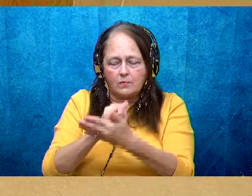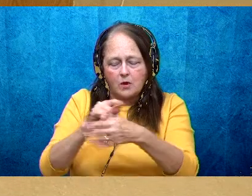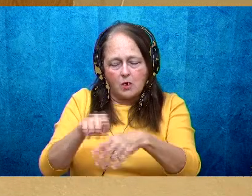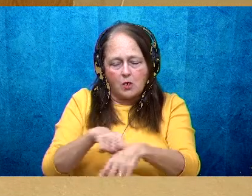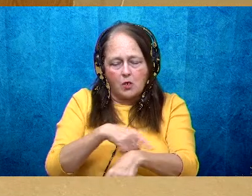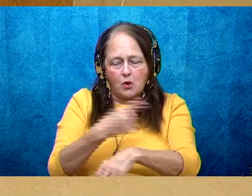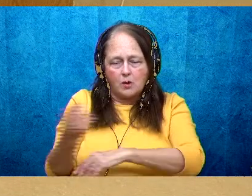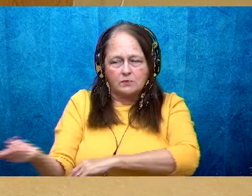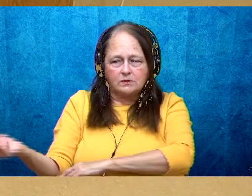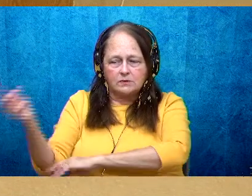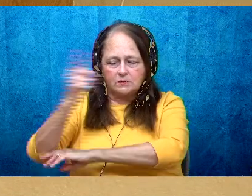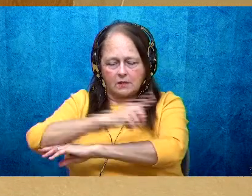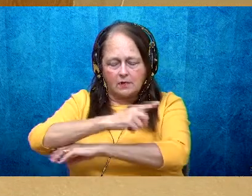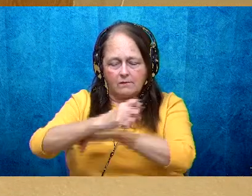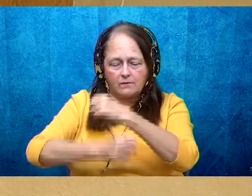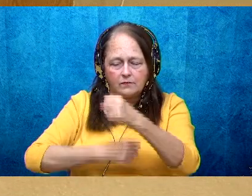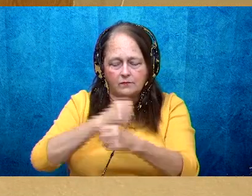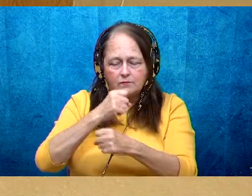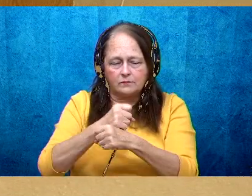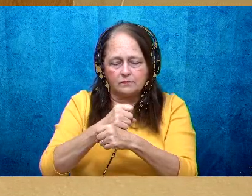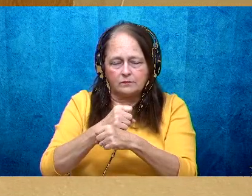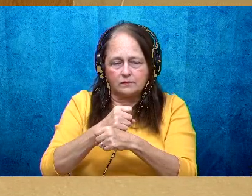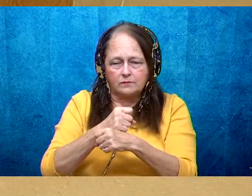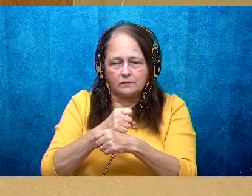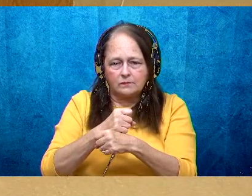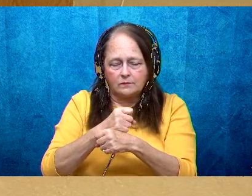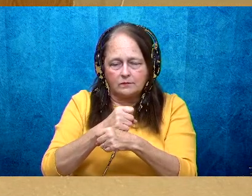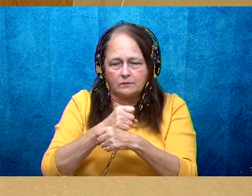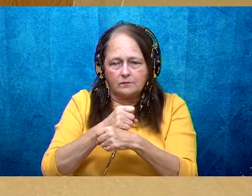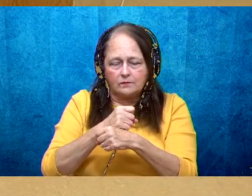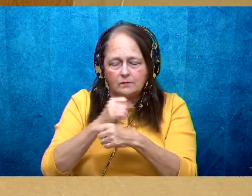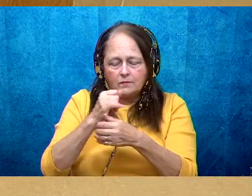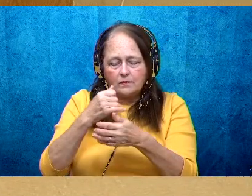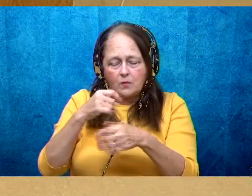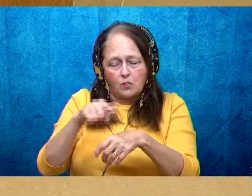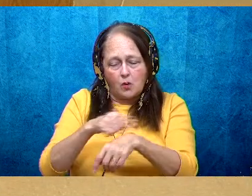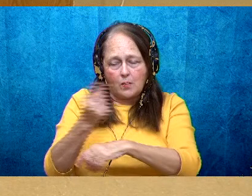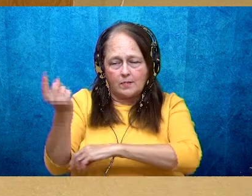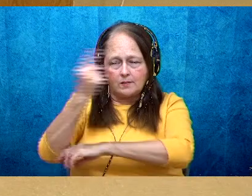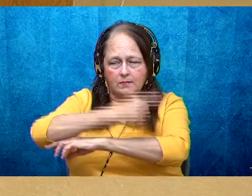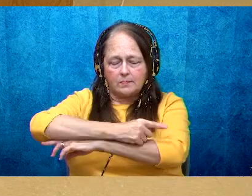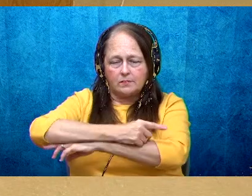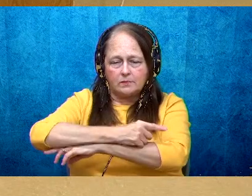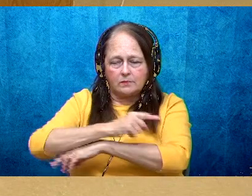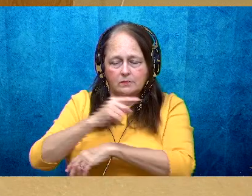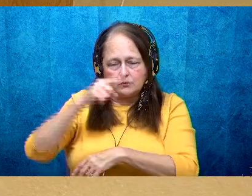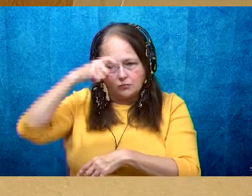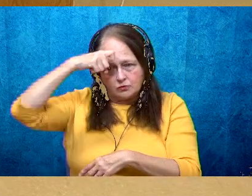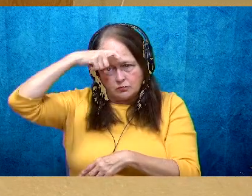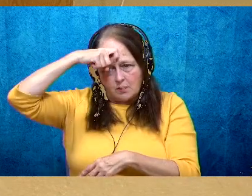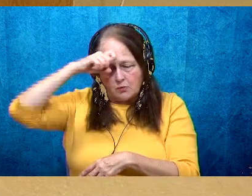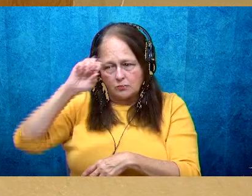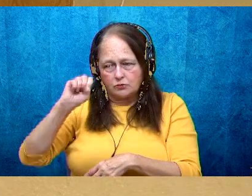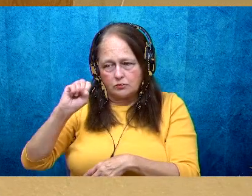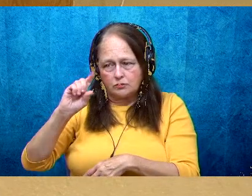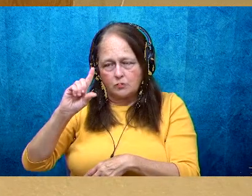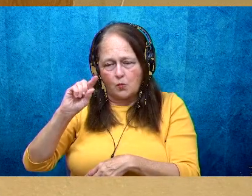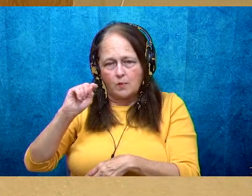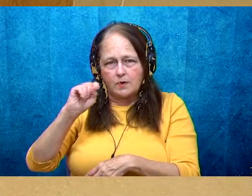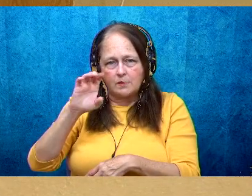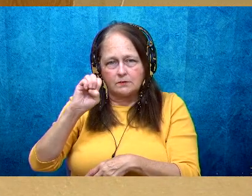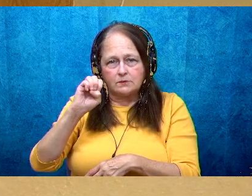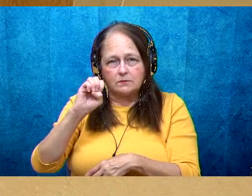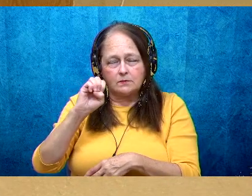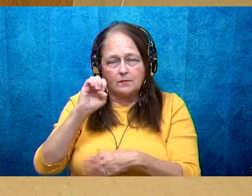longest day of the year in terms of relative daylight. So the longest day of the year, we call that a summer solstice, and that's going to